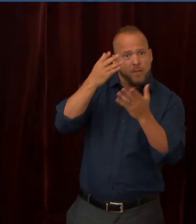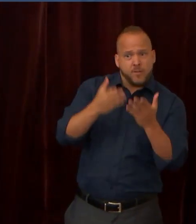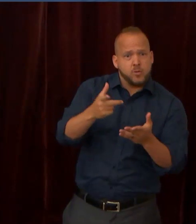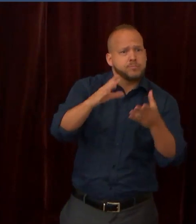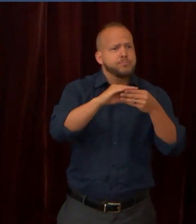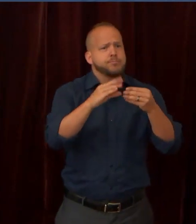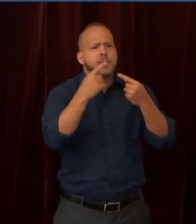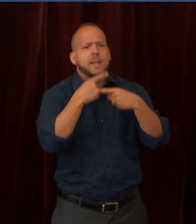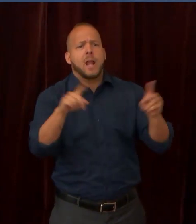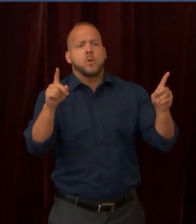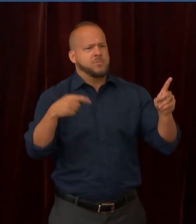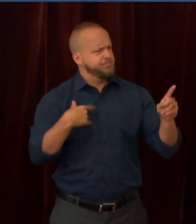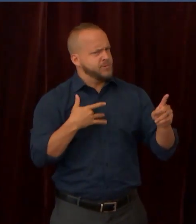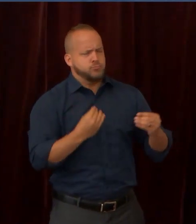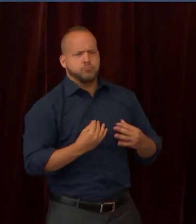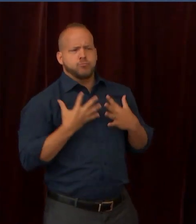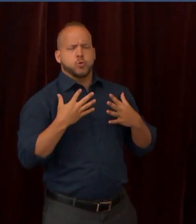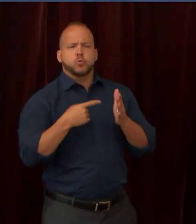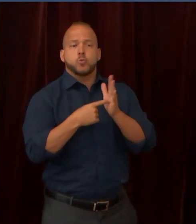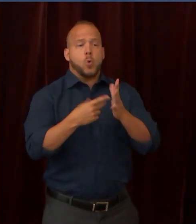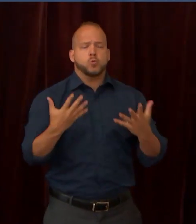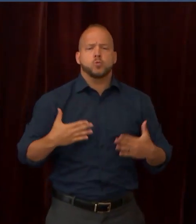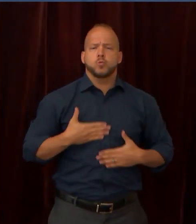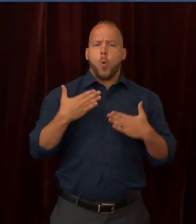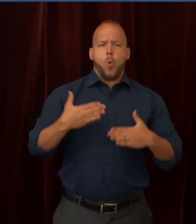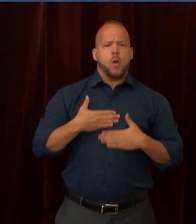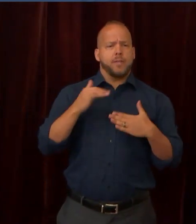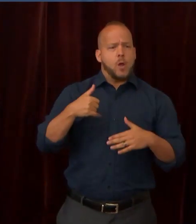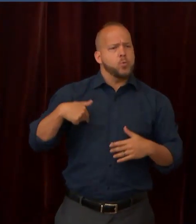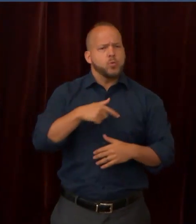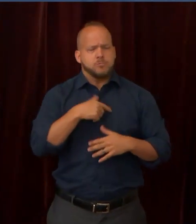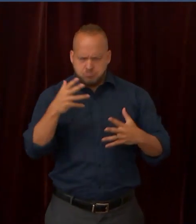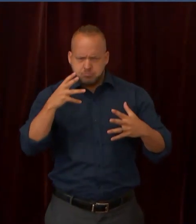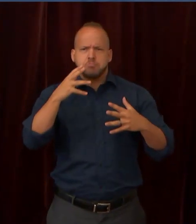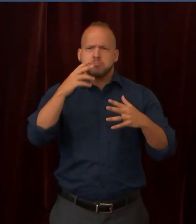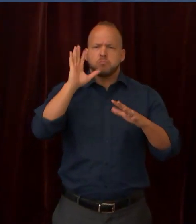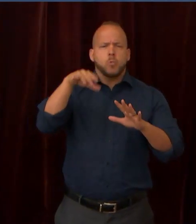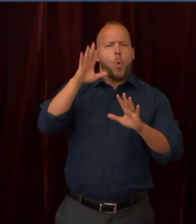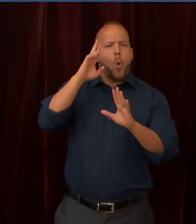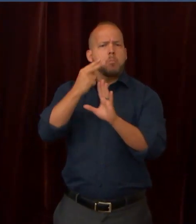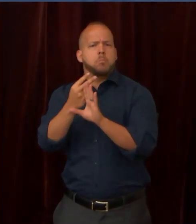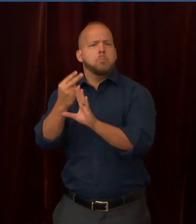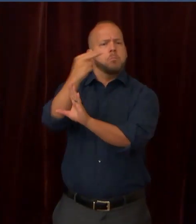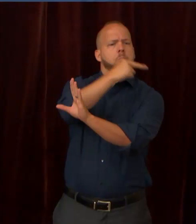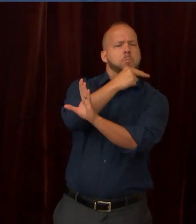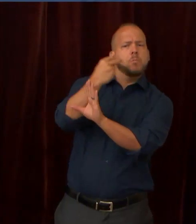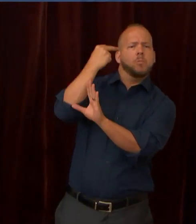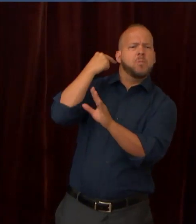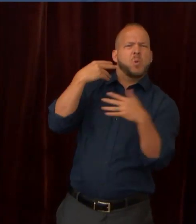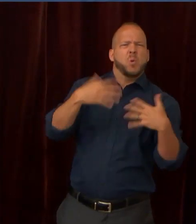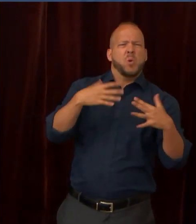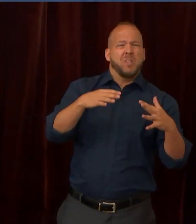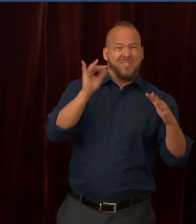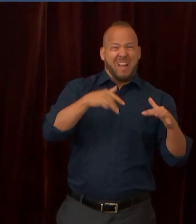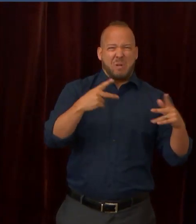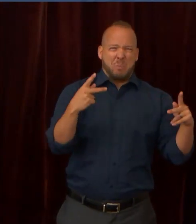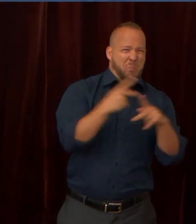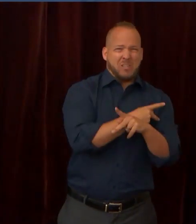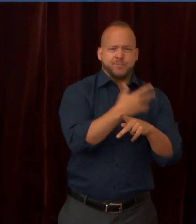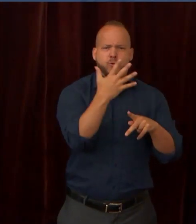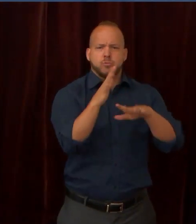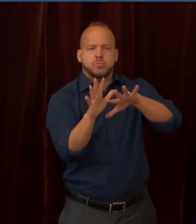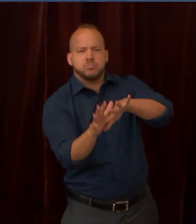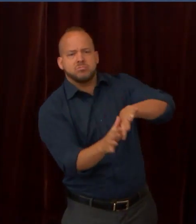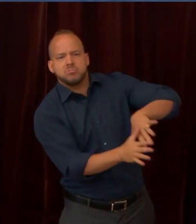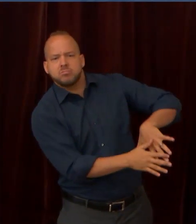is indicative that hopefully the worst is behind us, and it will enable our community to resume many of the core communal rituals that are central to our faith, and will